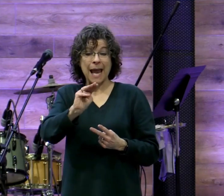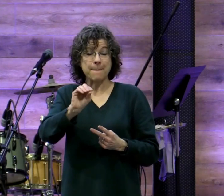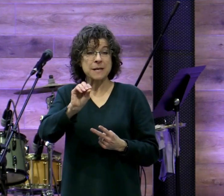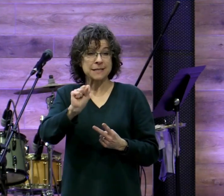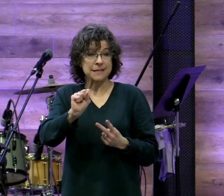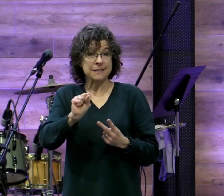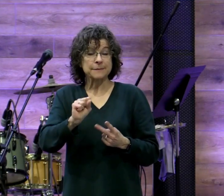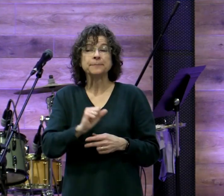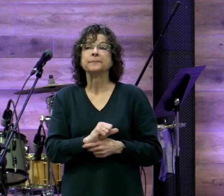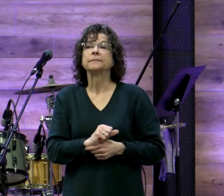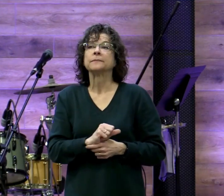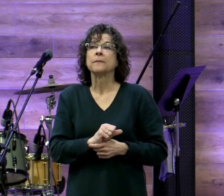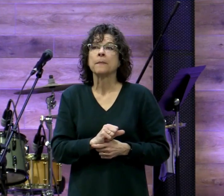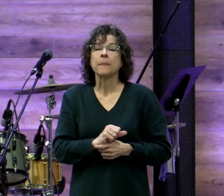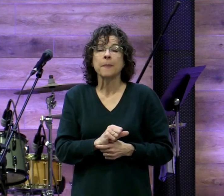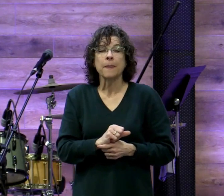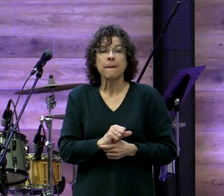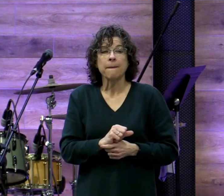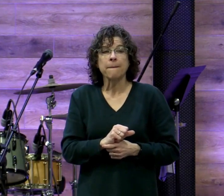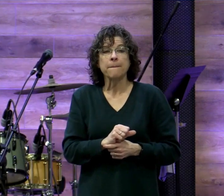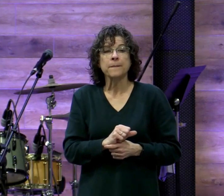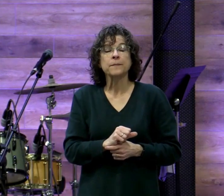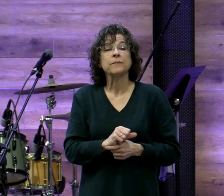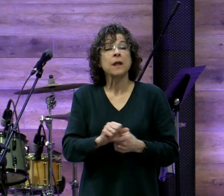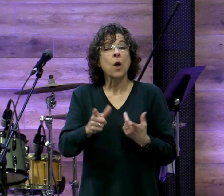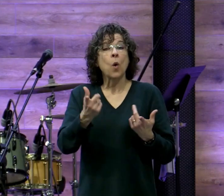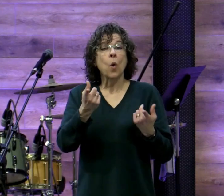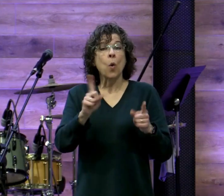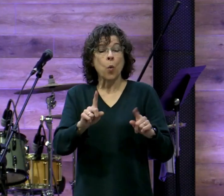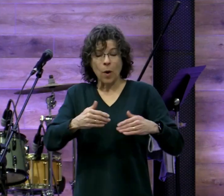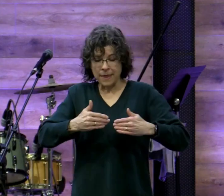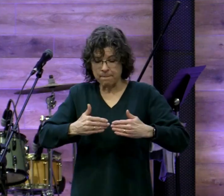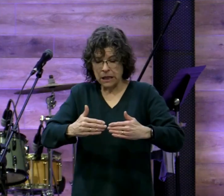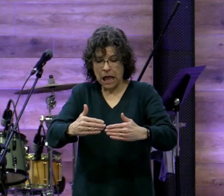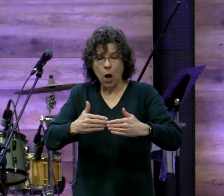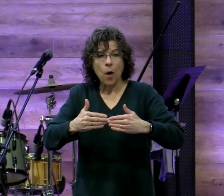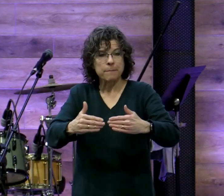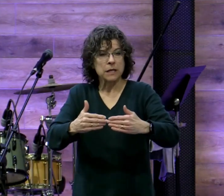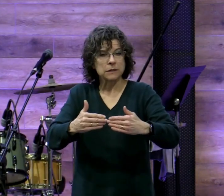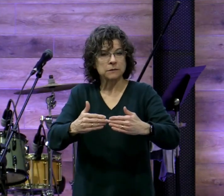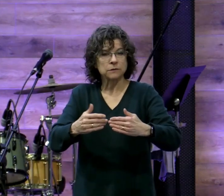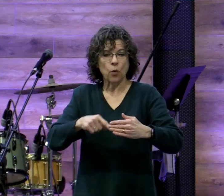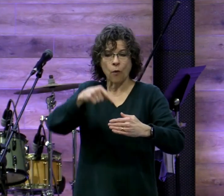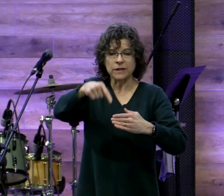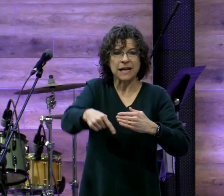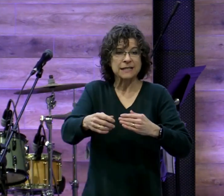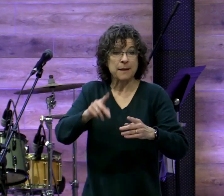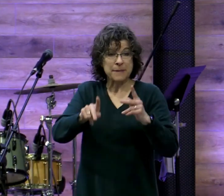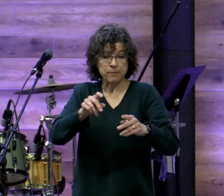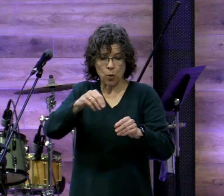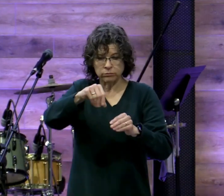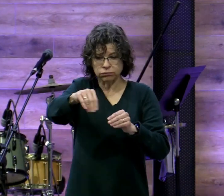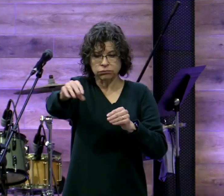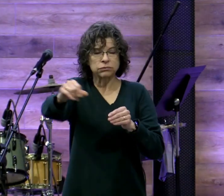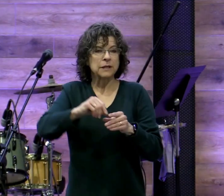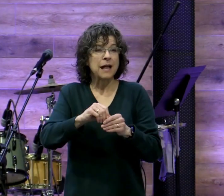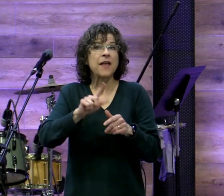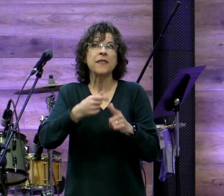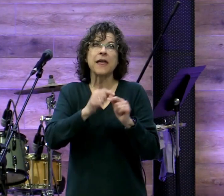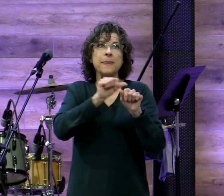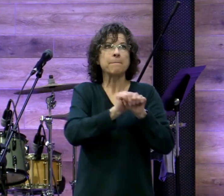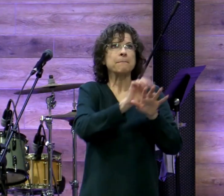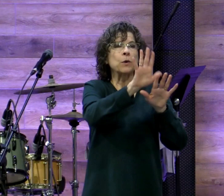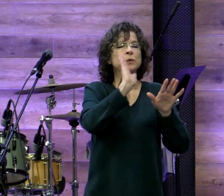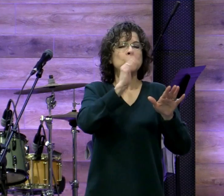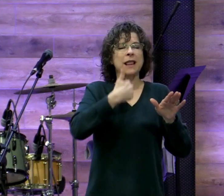declares the Lord, when the plowman shall overtake the reaper and the treader of grapes who sows the seed. The mountains shall drip sweet wine, and